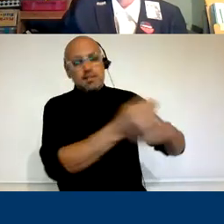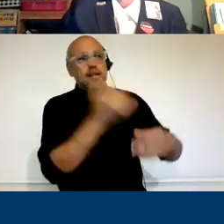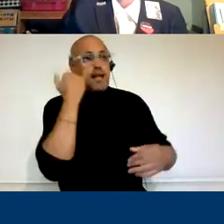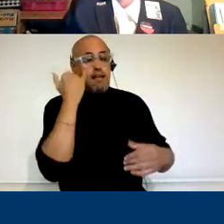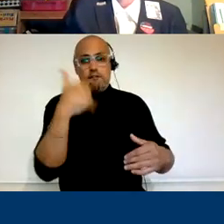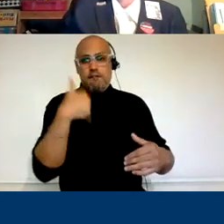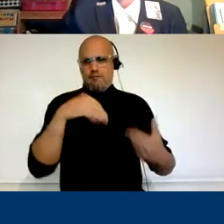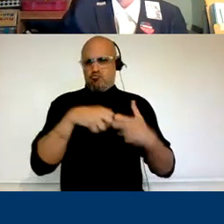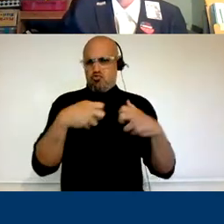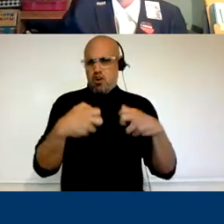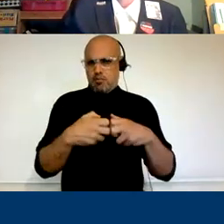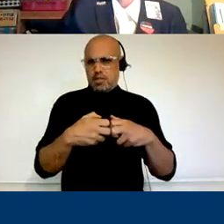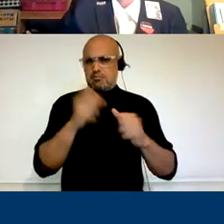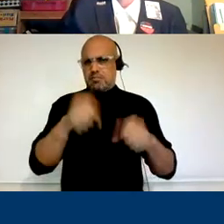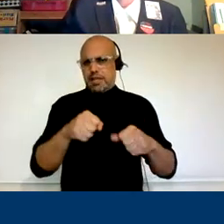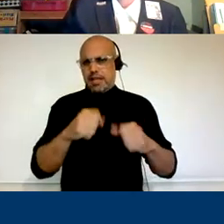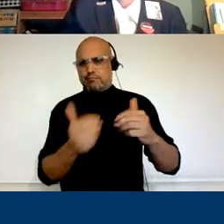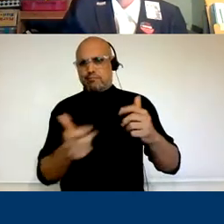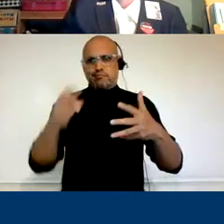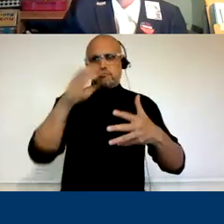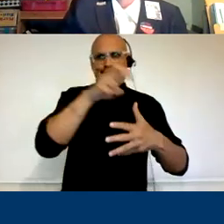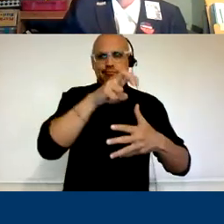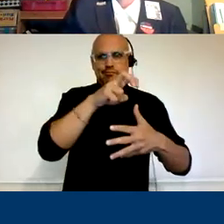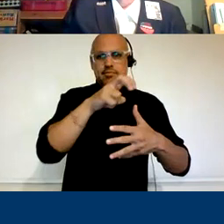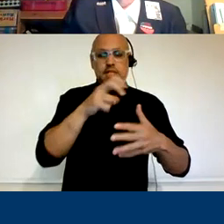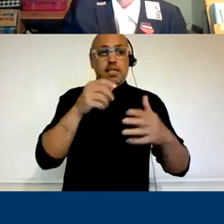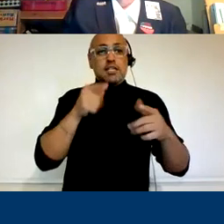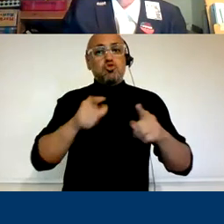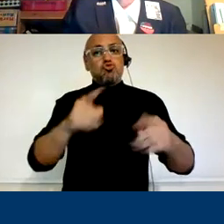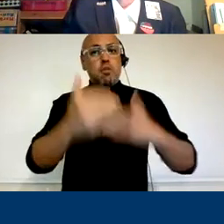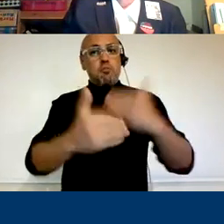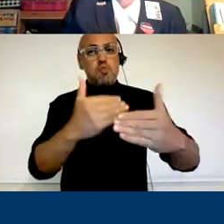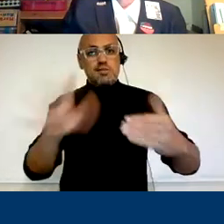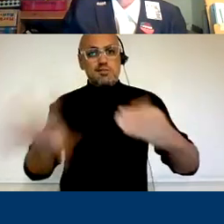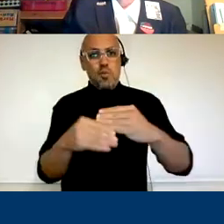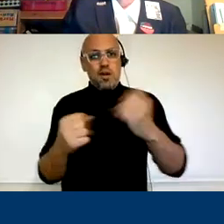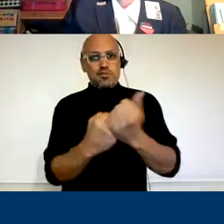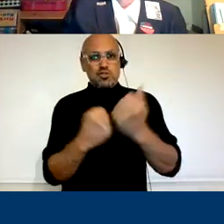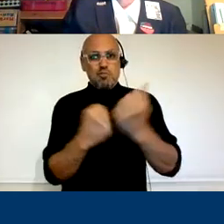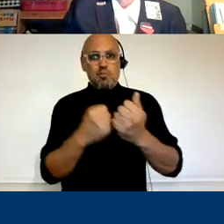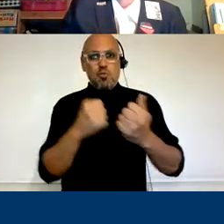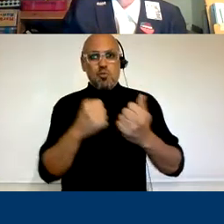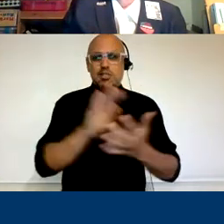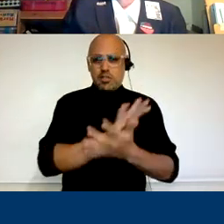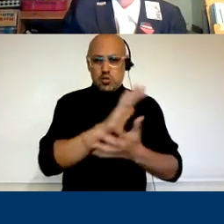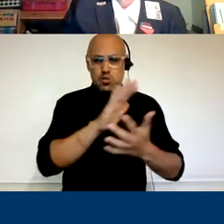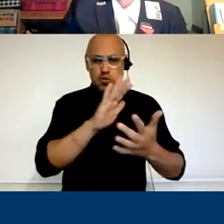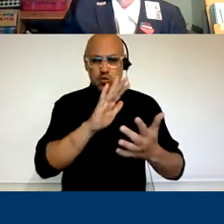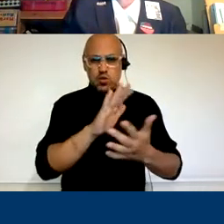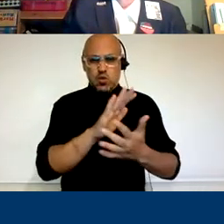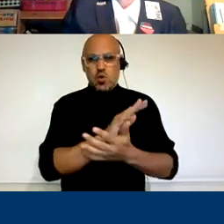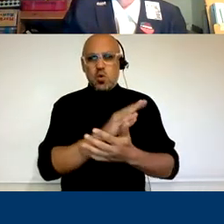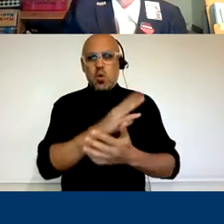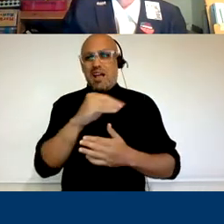a problem in that sense, they can escalate it. During this process, we also added the support of the Schoology and all